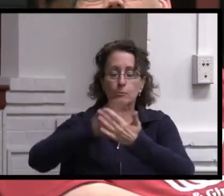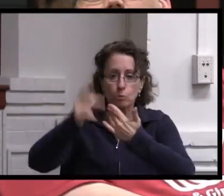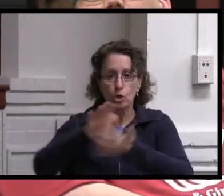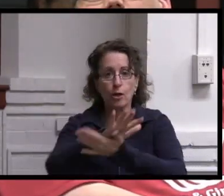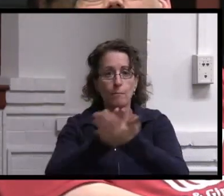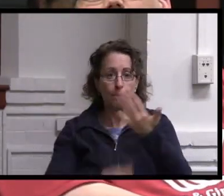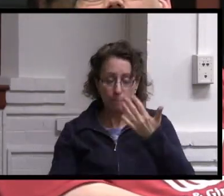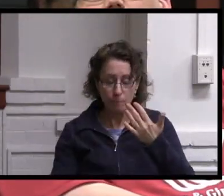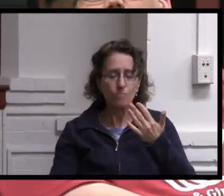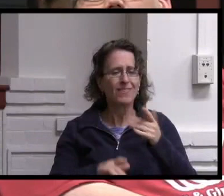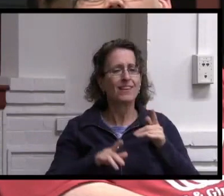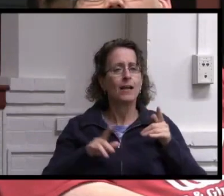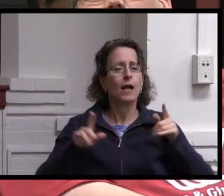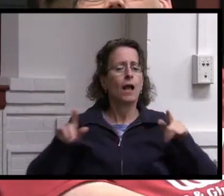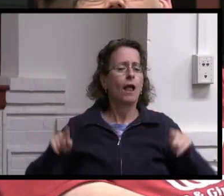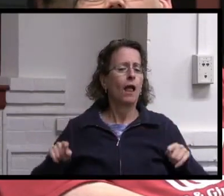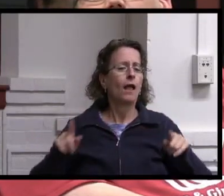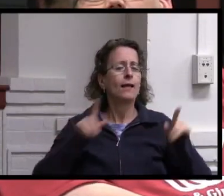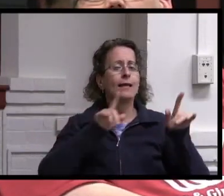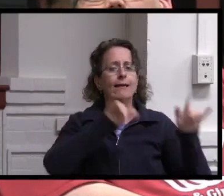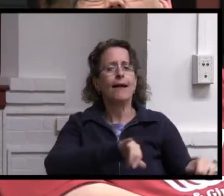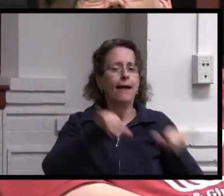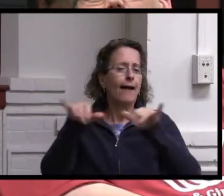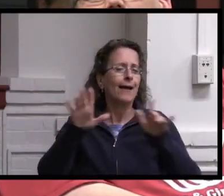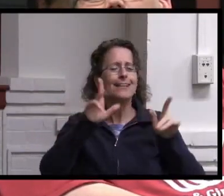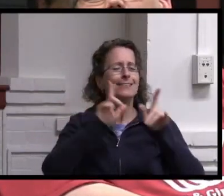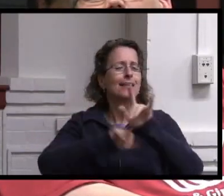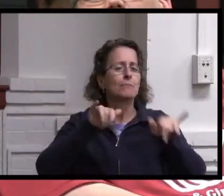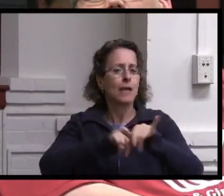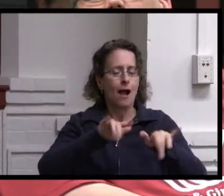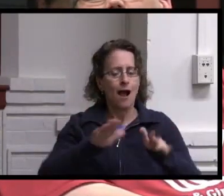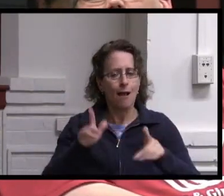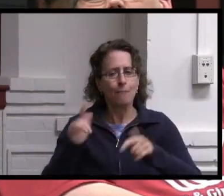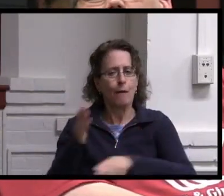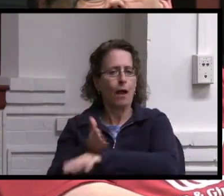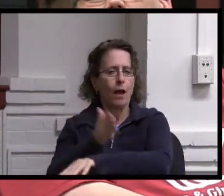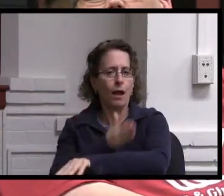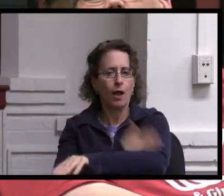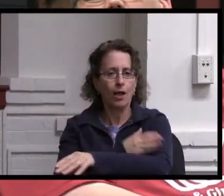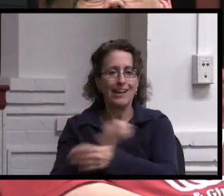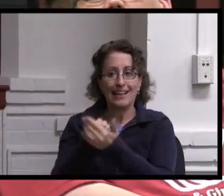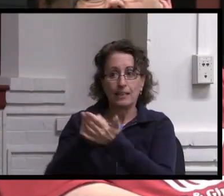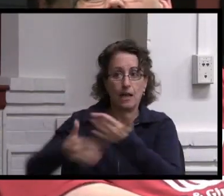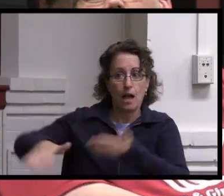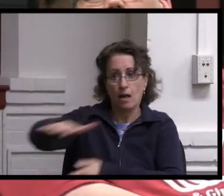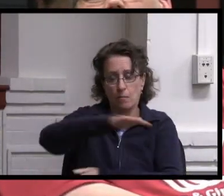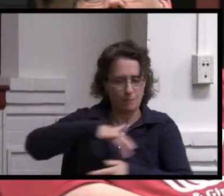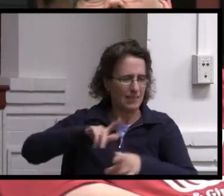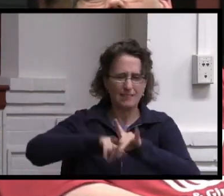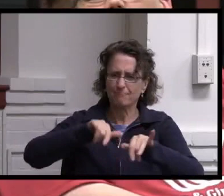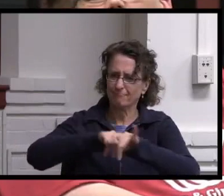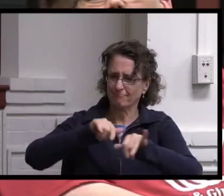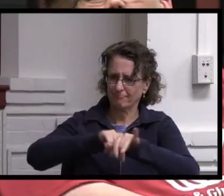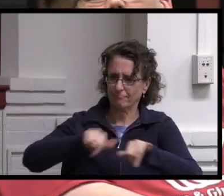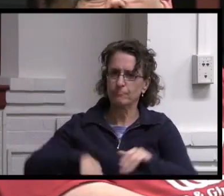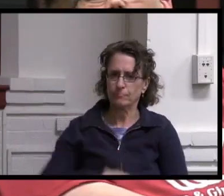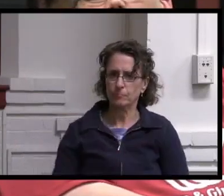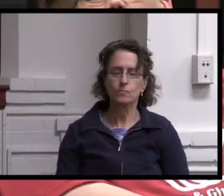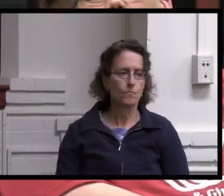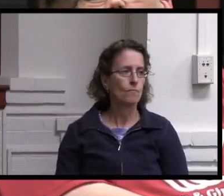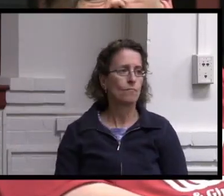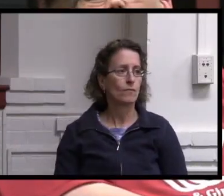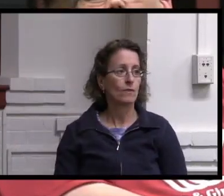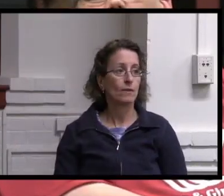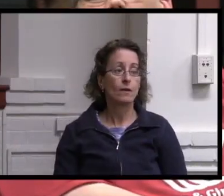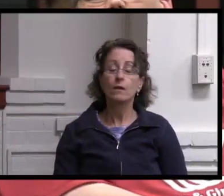local economy through this issue. So thank you for this conversation. I really appreciate you